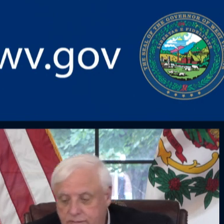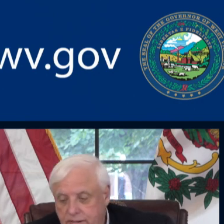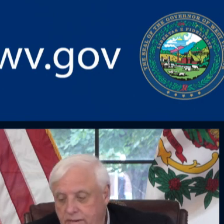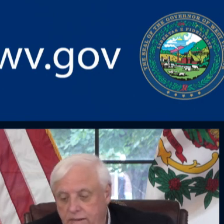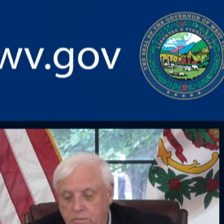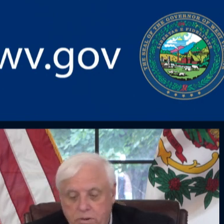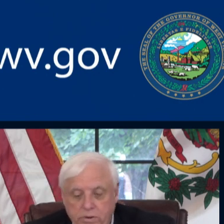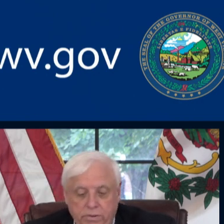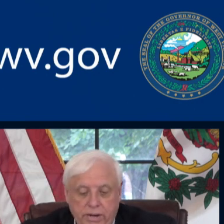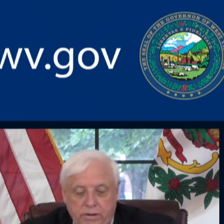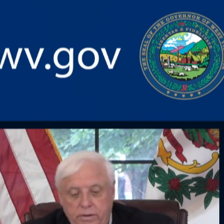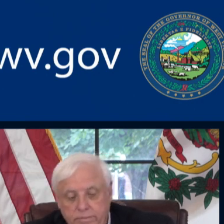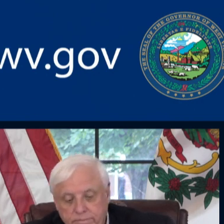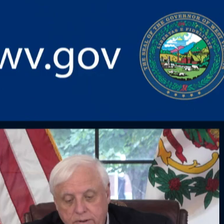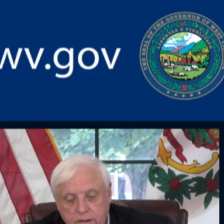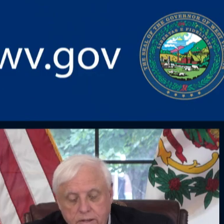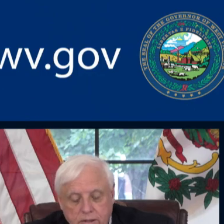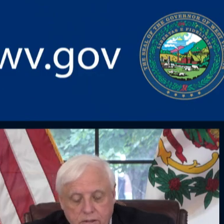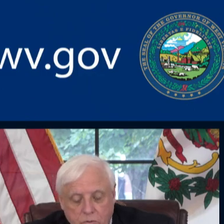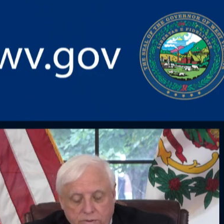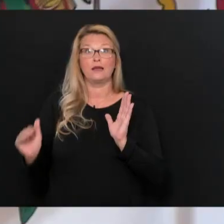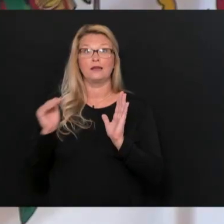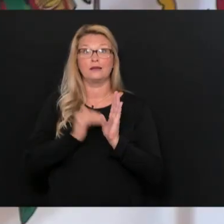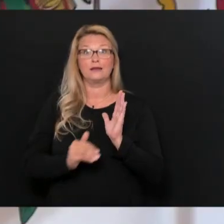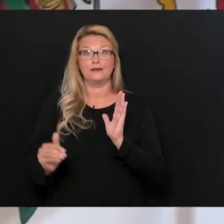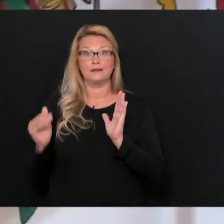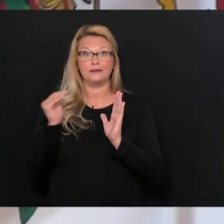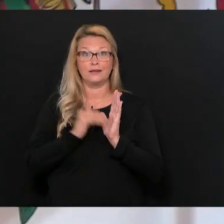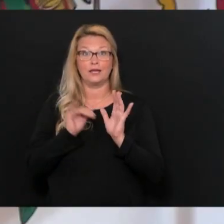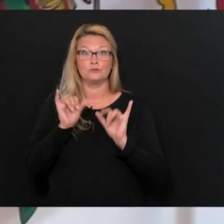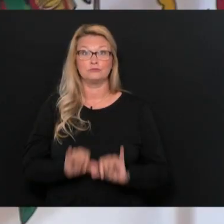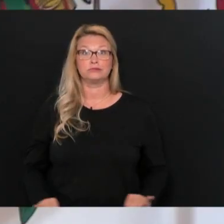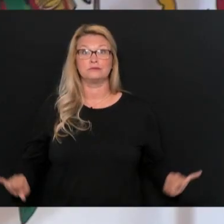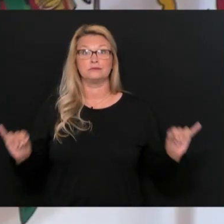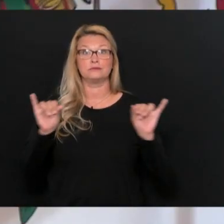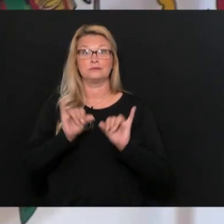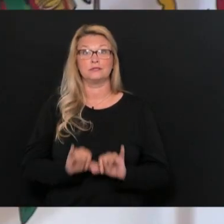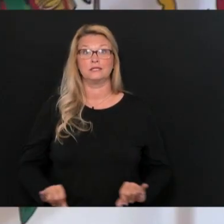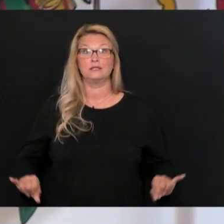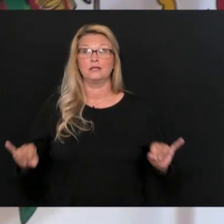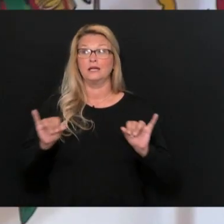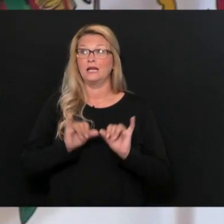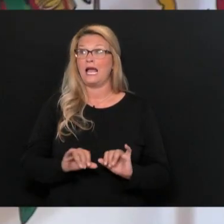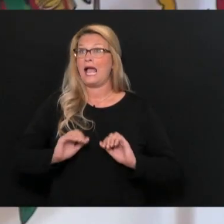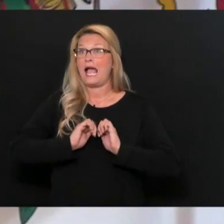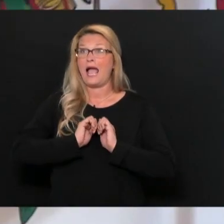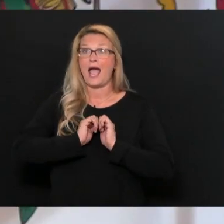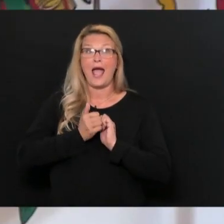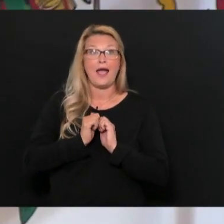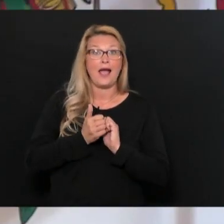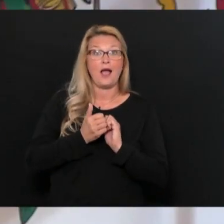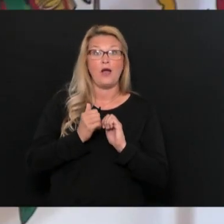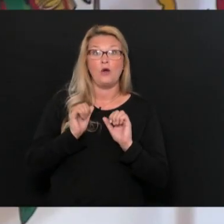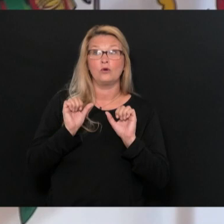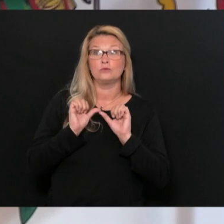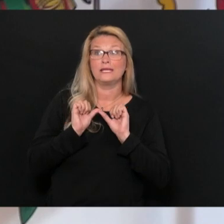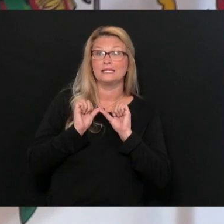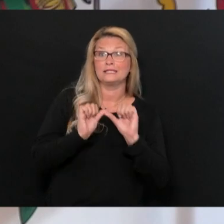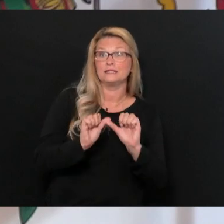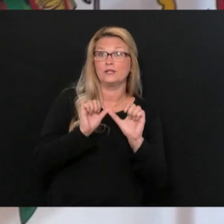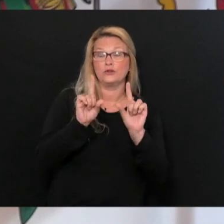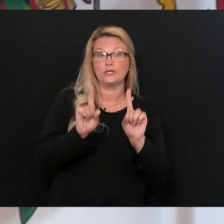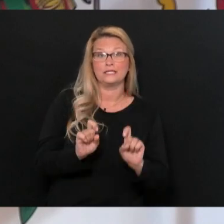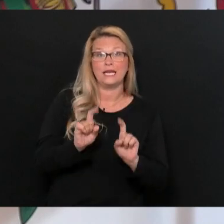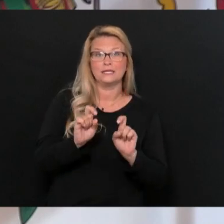I just sound like a broken record. We've got to some way continue to test. I am telling